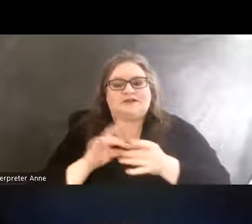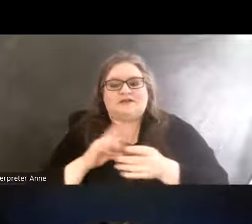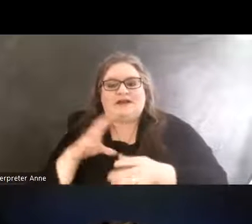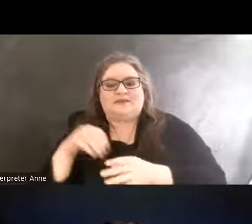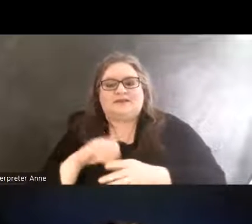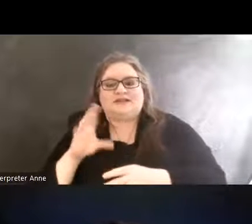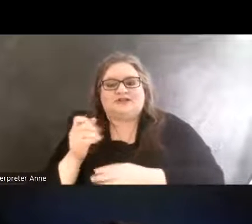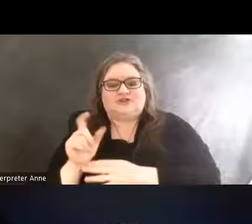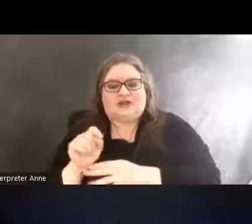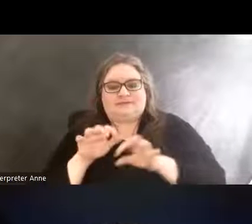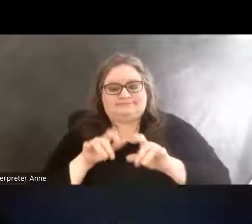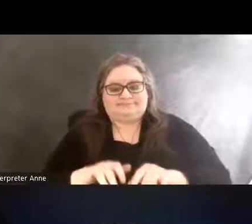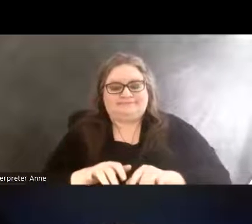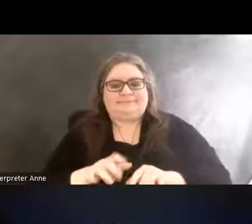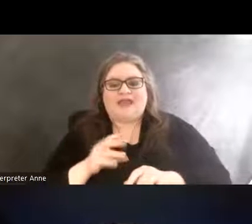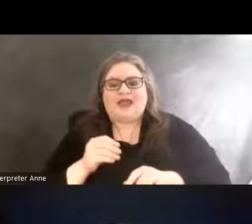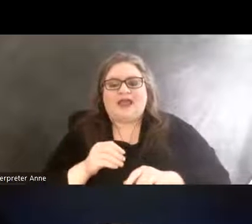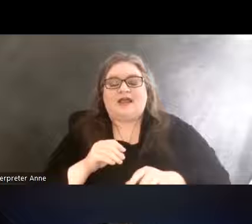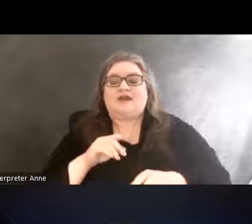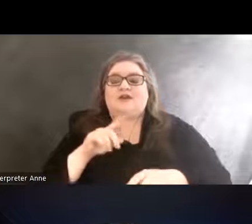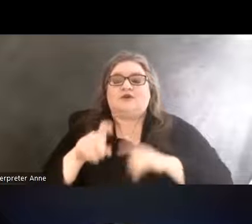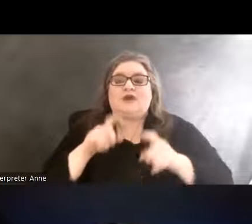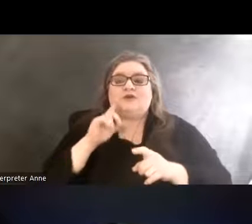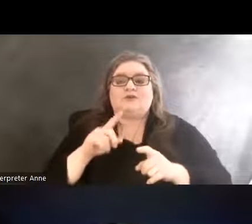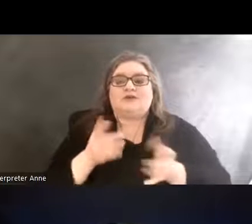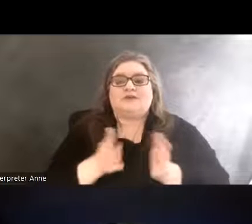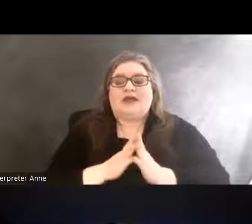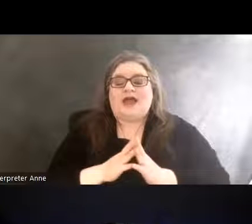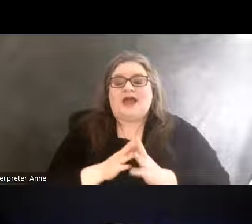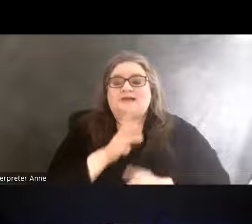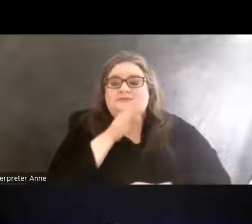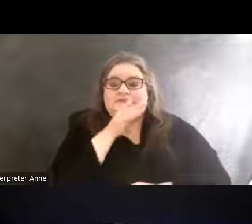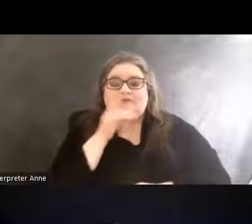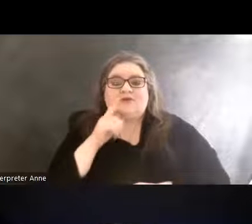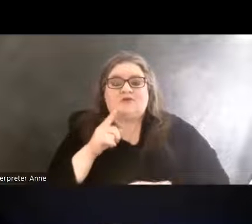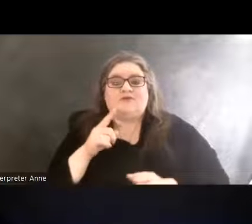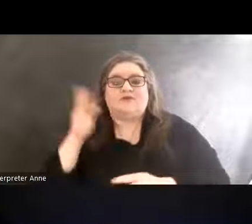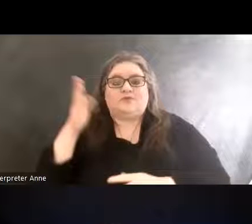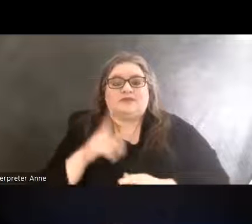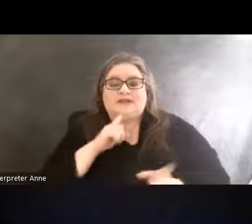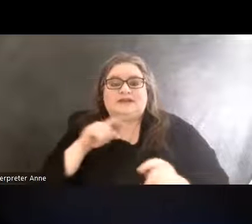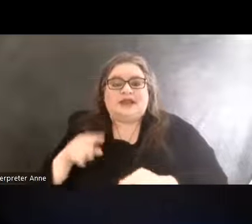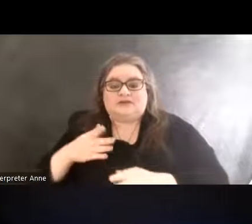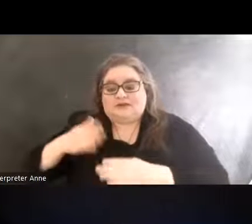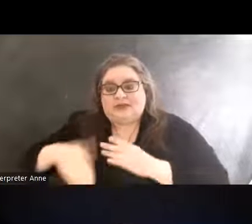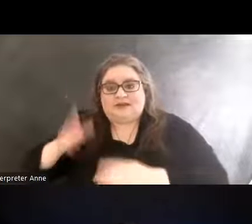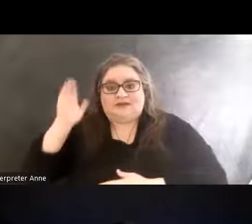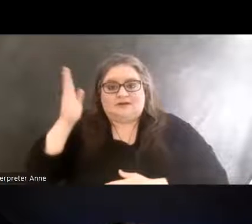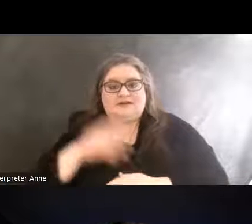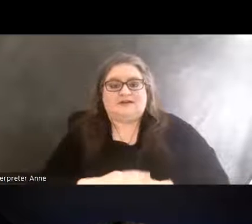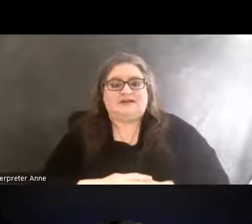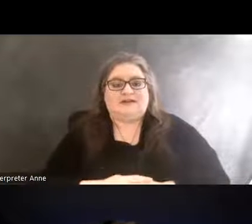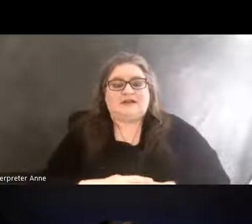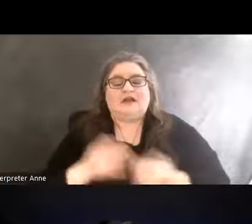chat box, and questions will be asked out loud for the presenters to answer at the end of the presentation. When the